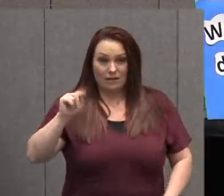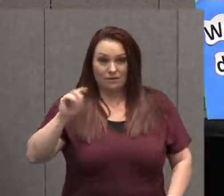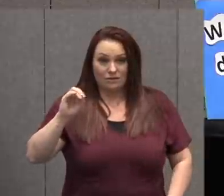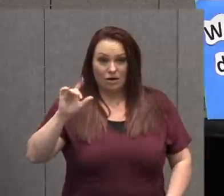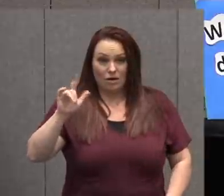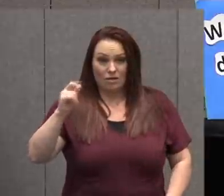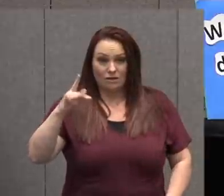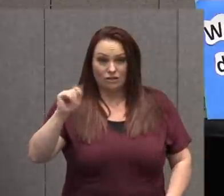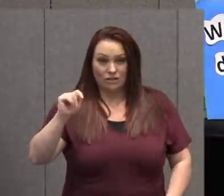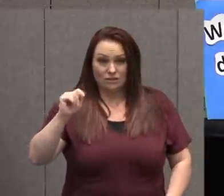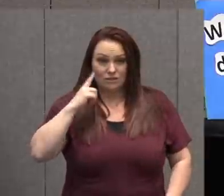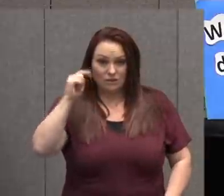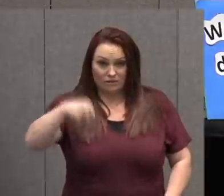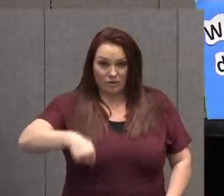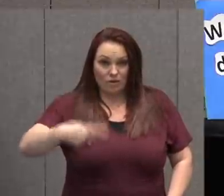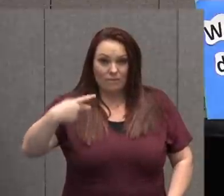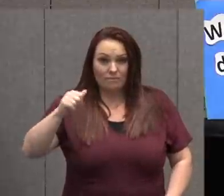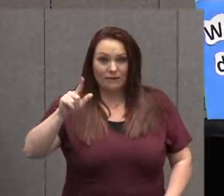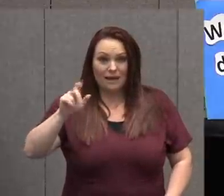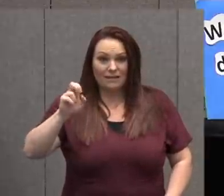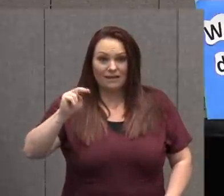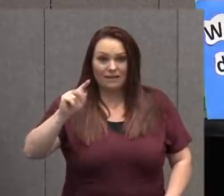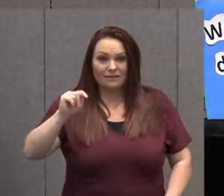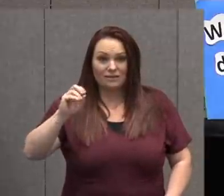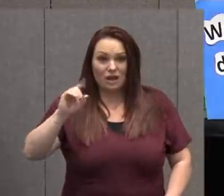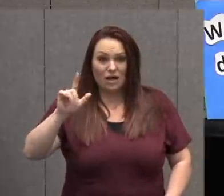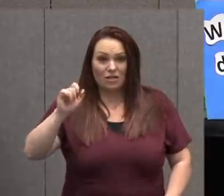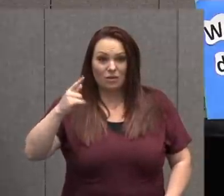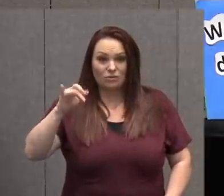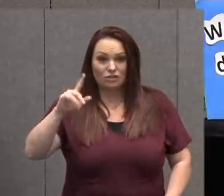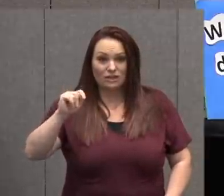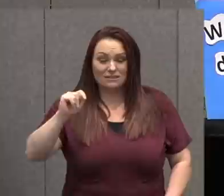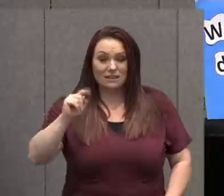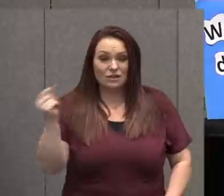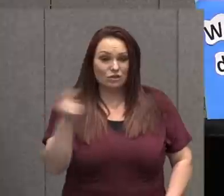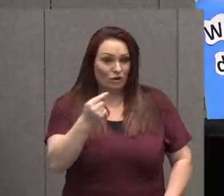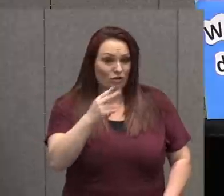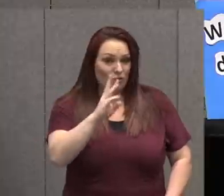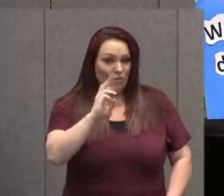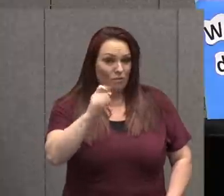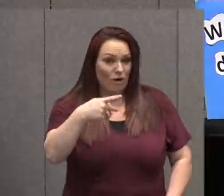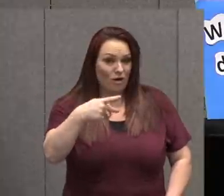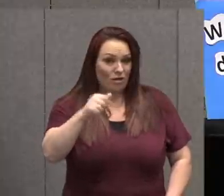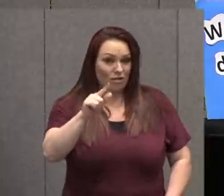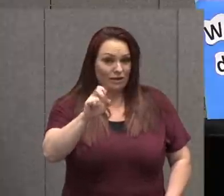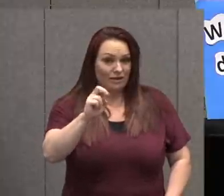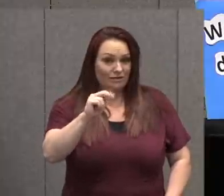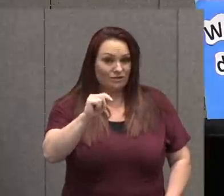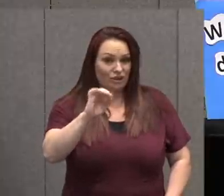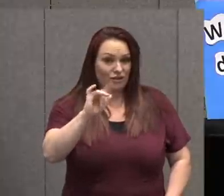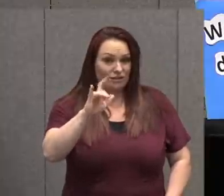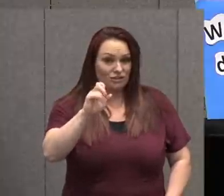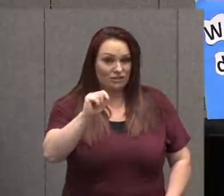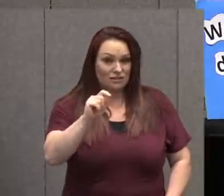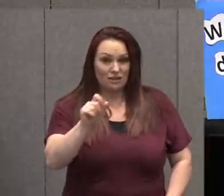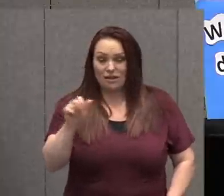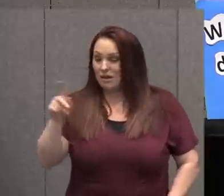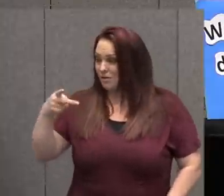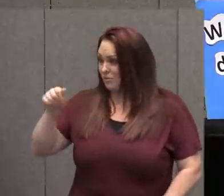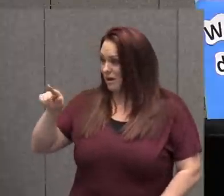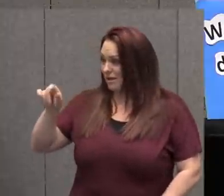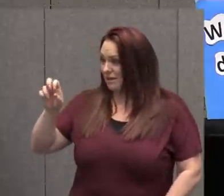Paleontologist. Say it to the floor. Paleontologist. Say it to the wall. Paleontologist. Say it to the other